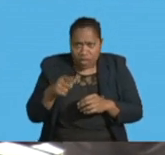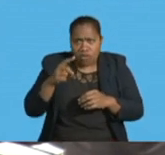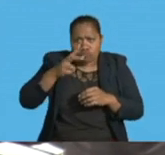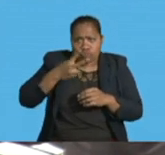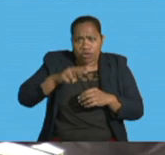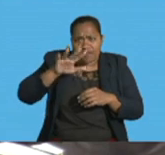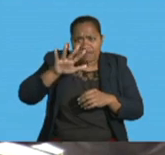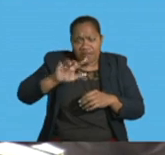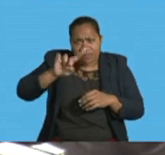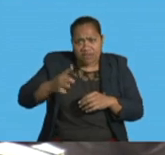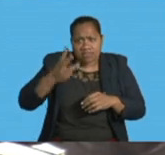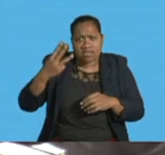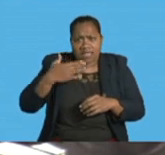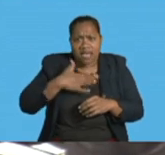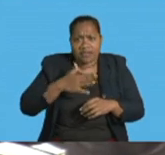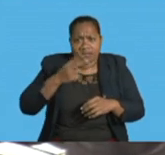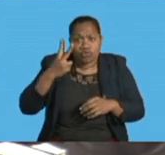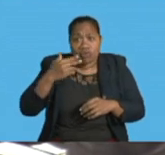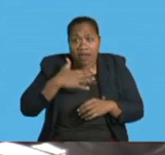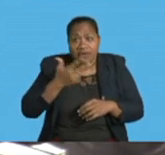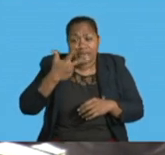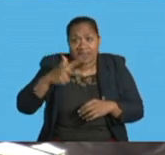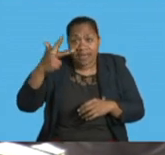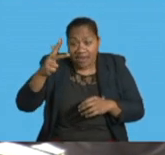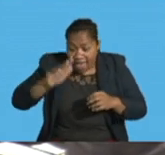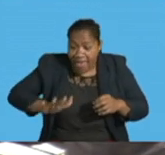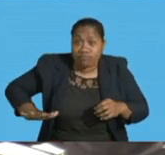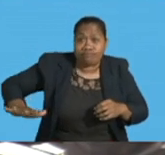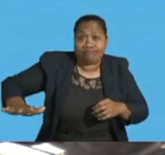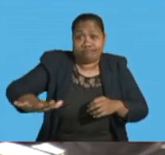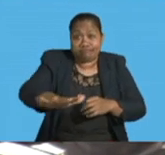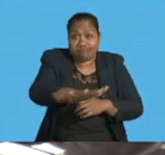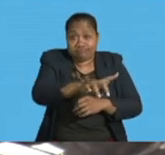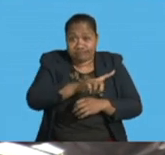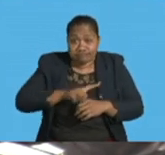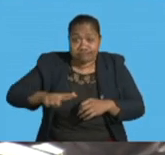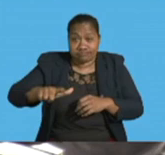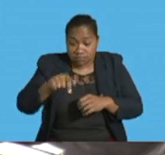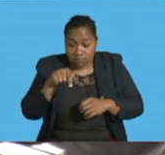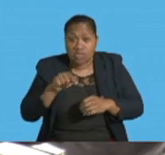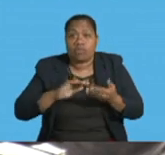35,238 hectares, is a major source of livelihood for the communities in the area.